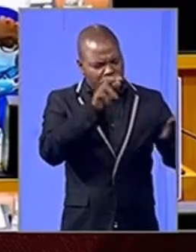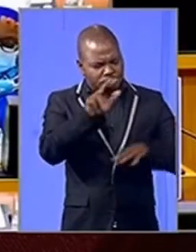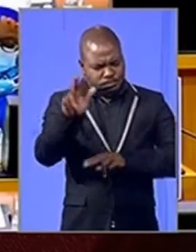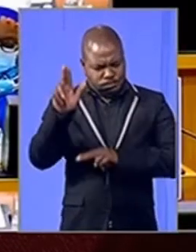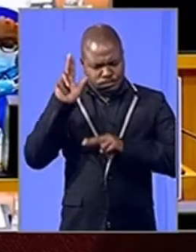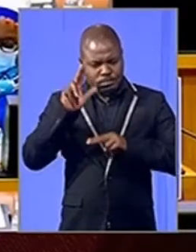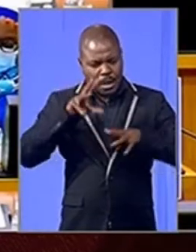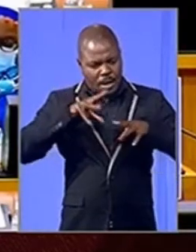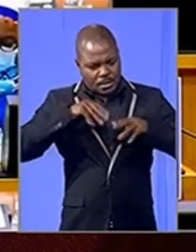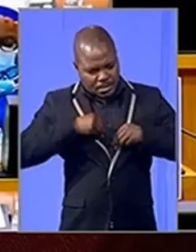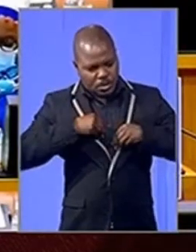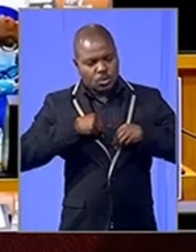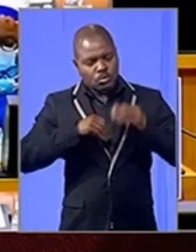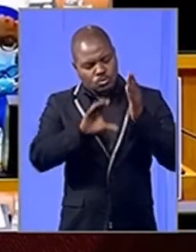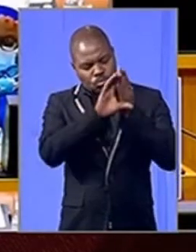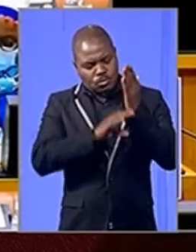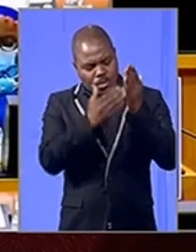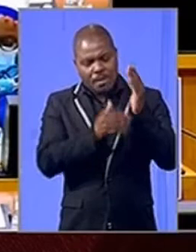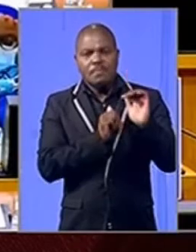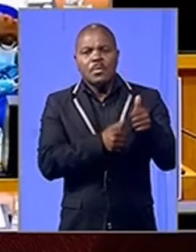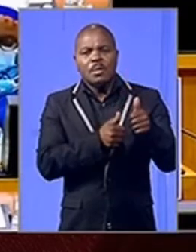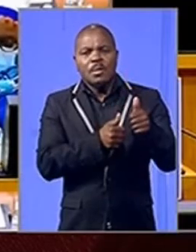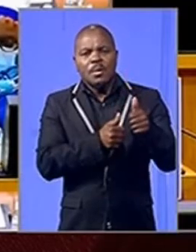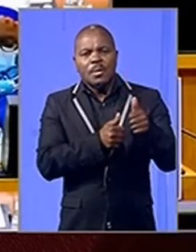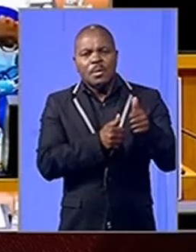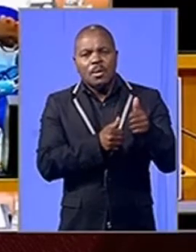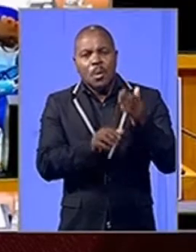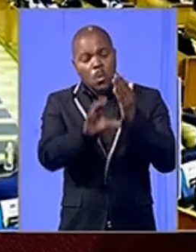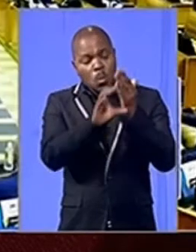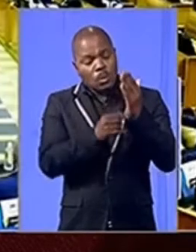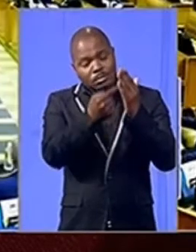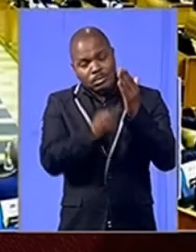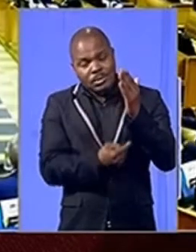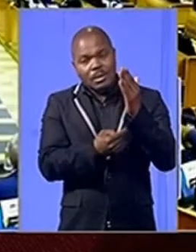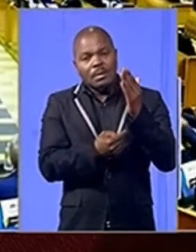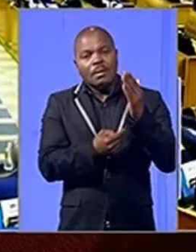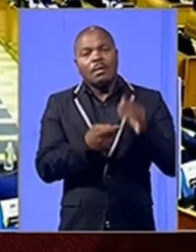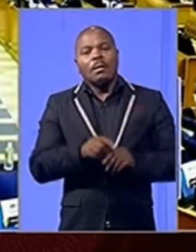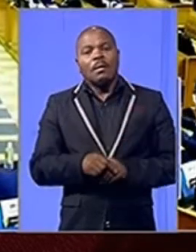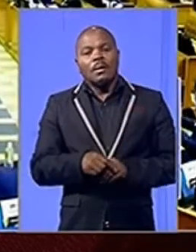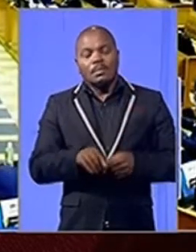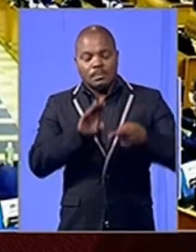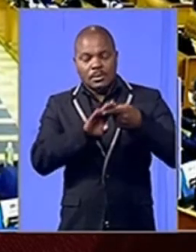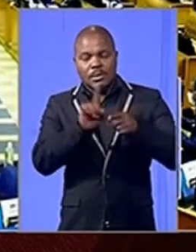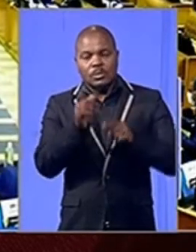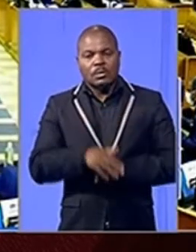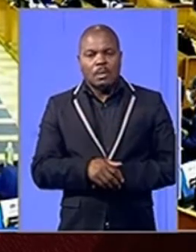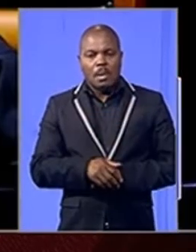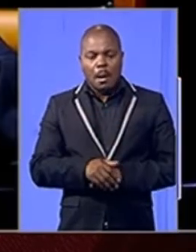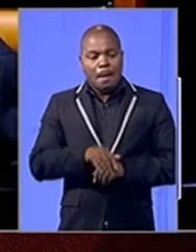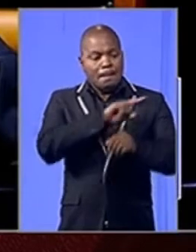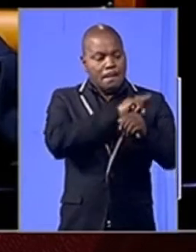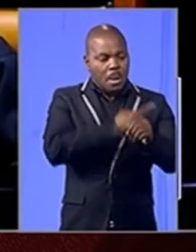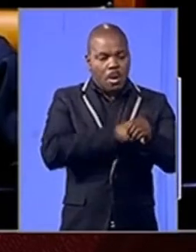to uphold the Constitution. And the Constitution is based on notions like the separation of